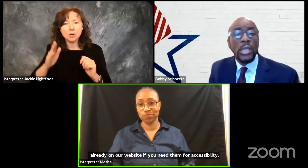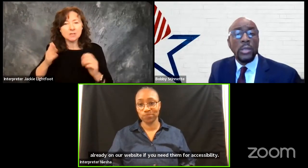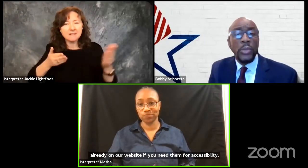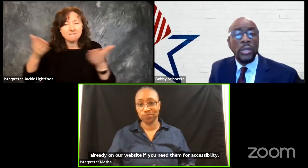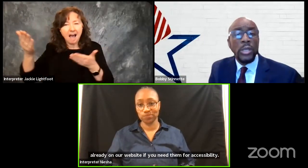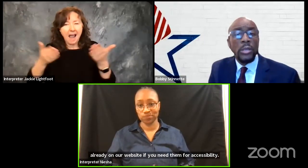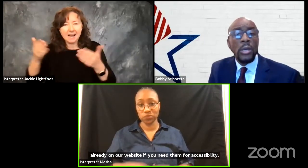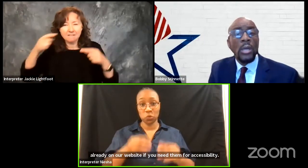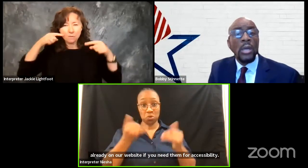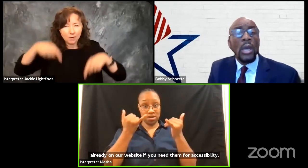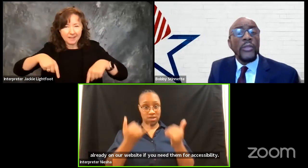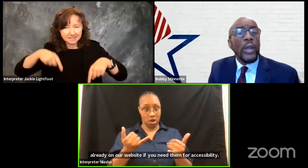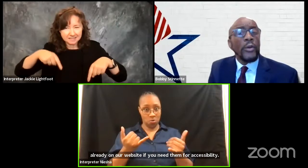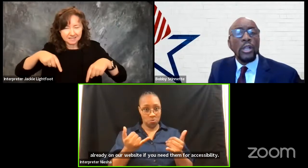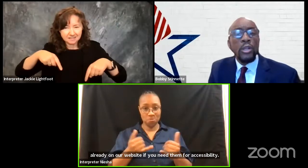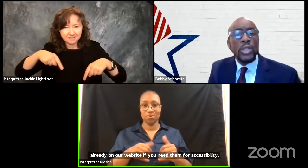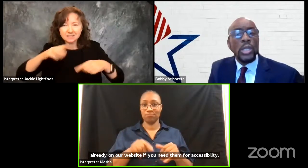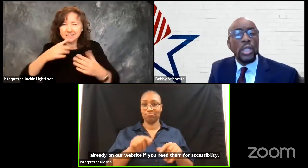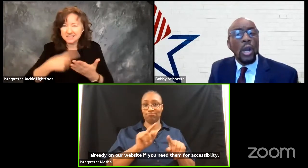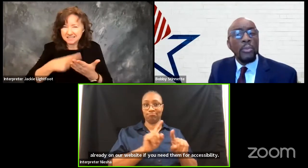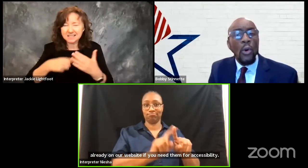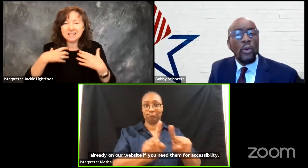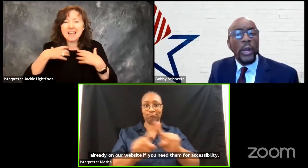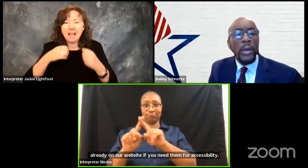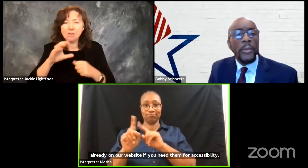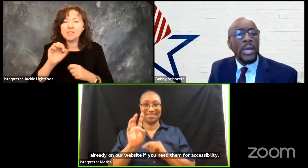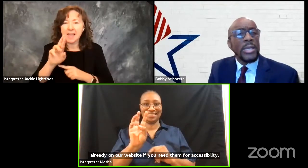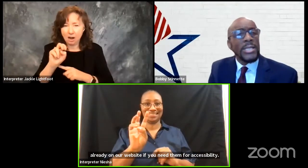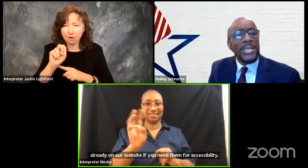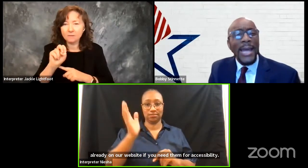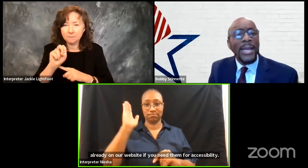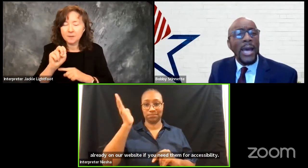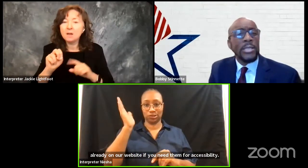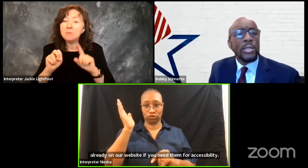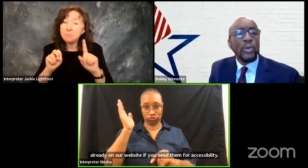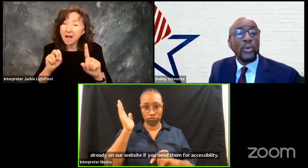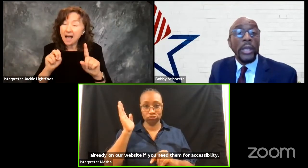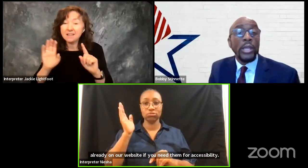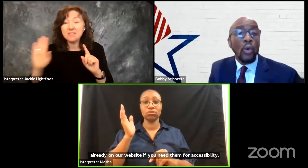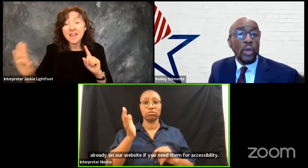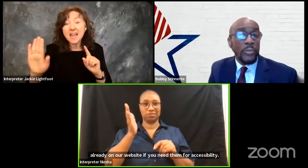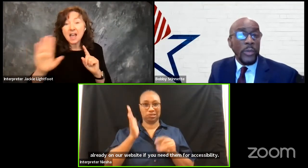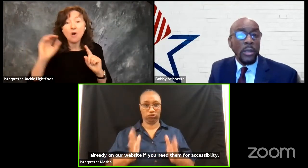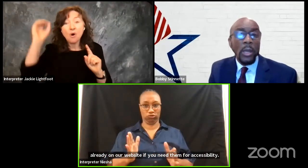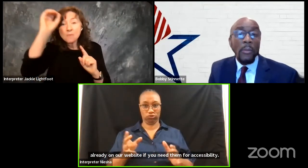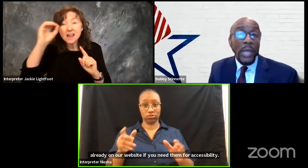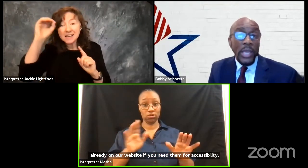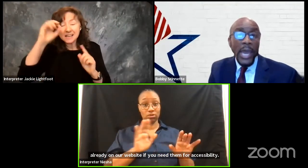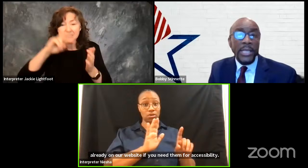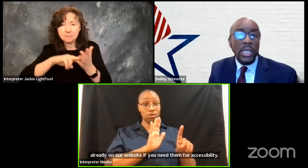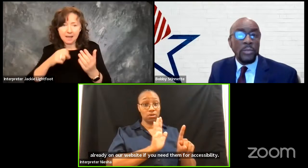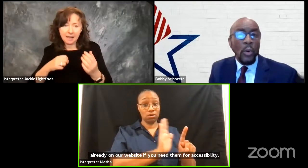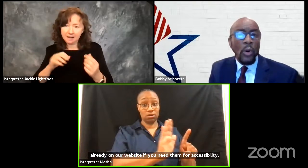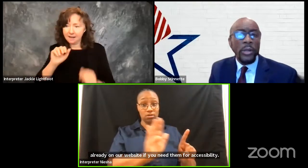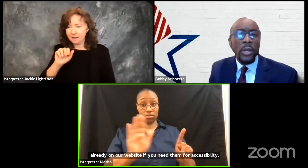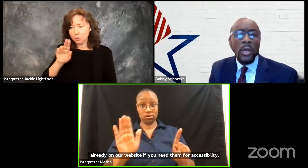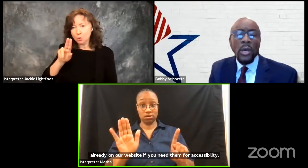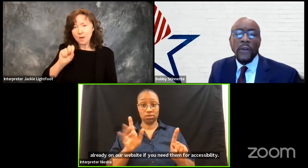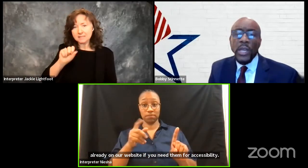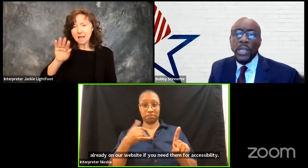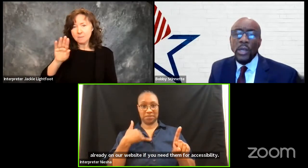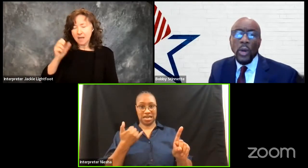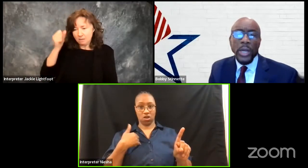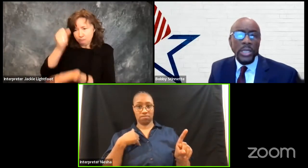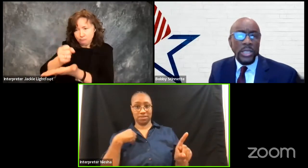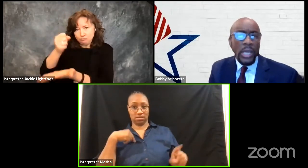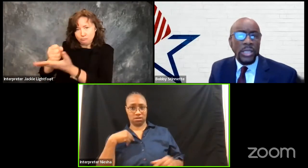healthcare accessibility, their inclusion in our program does not constitute an endorsement by the Access Board